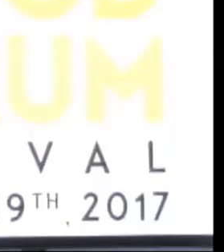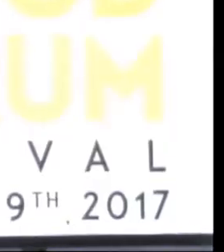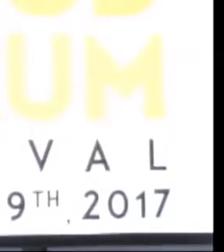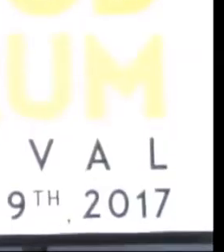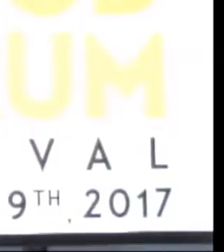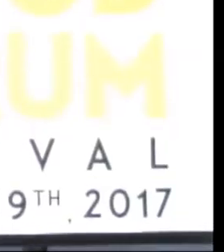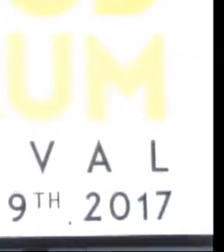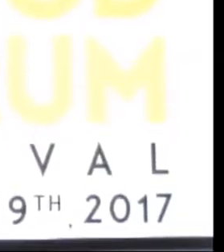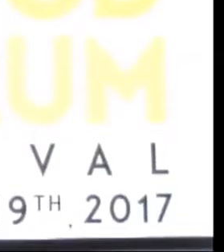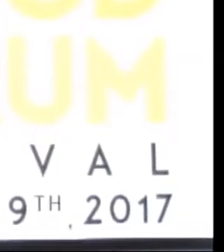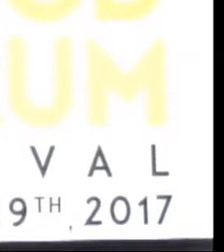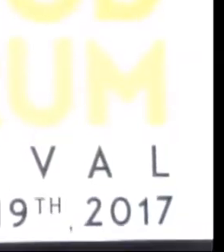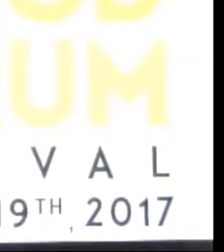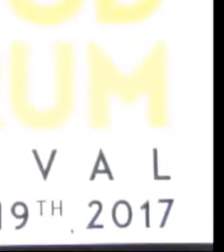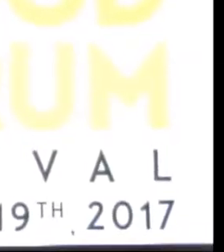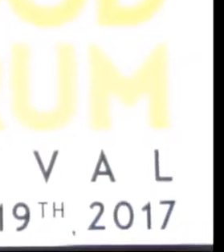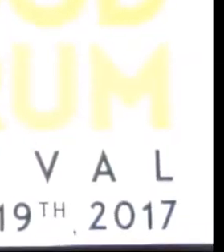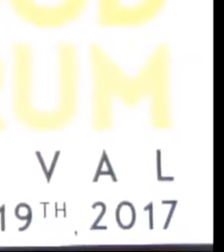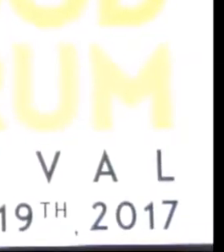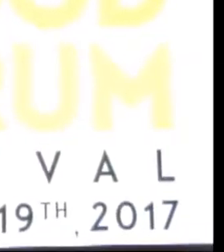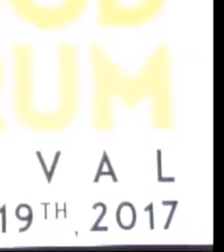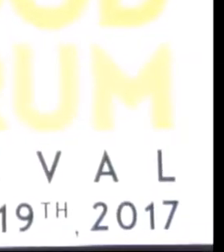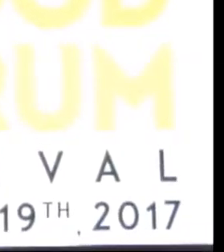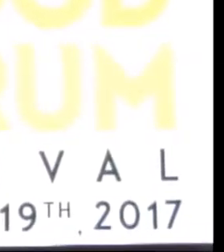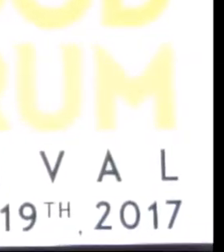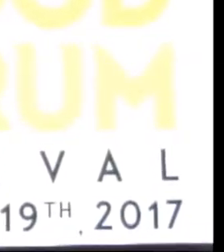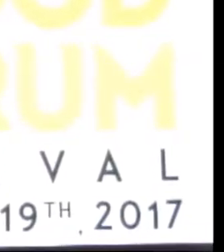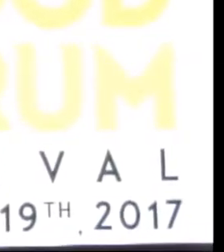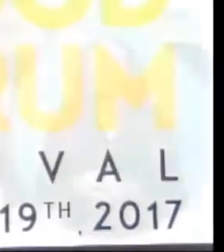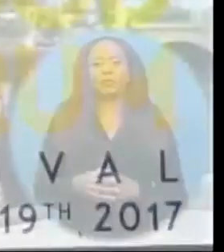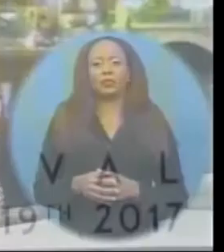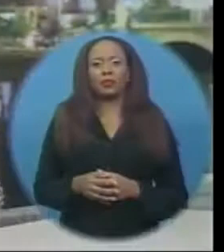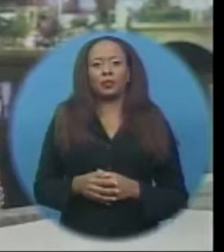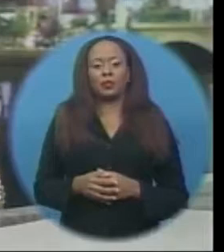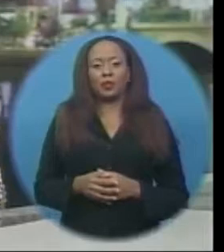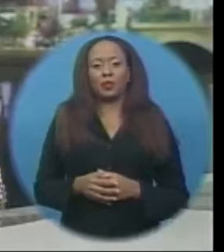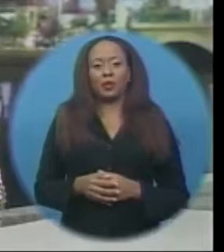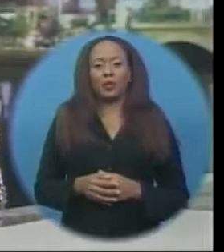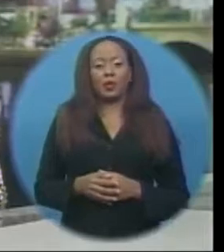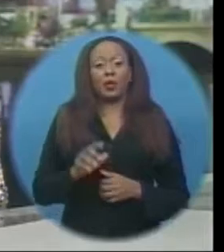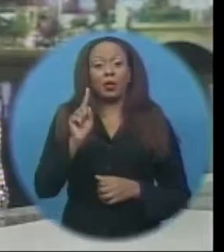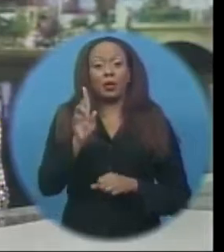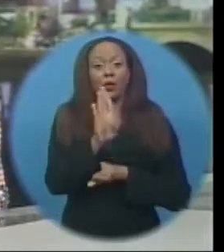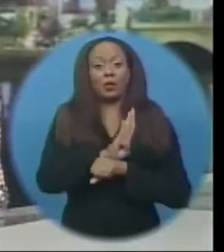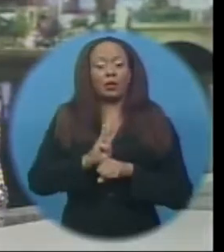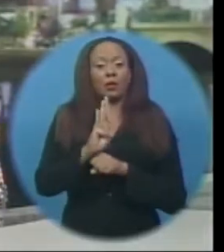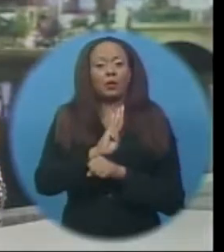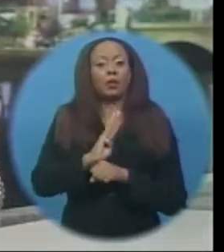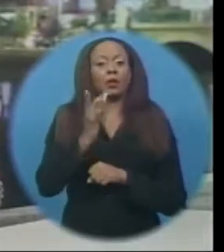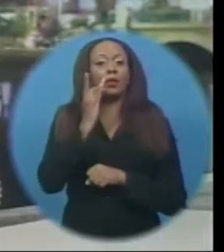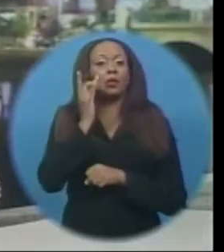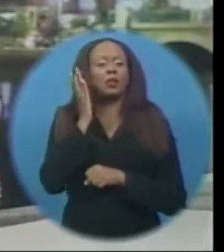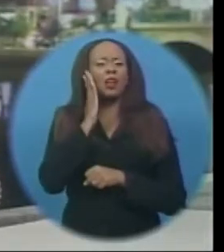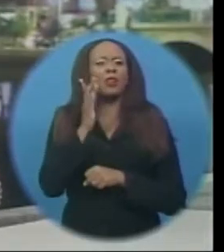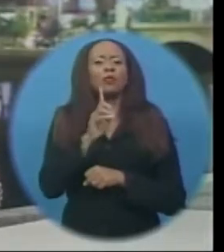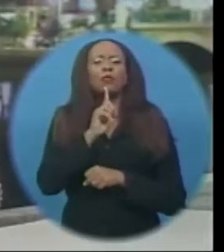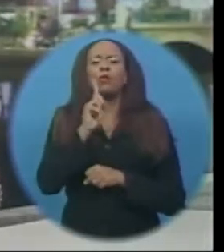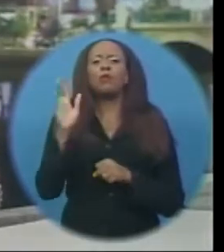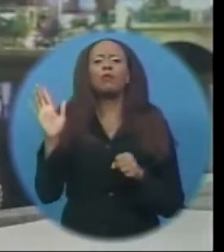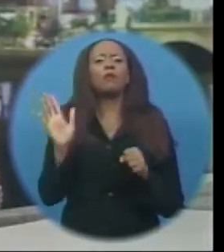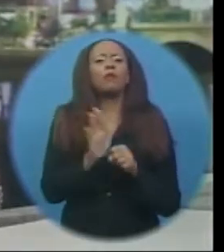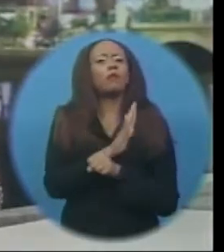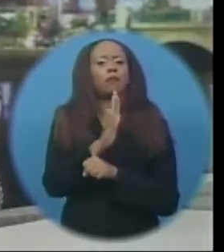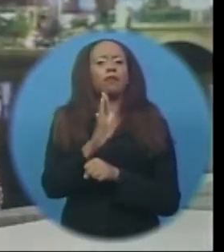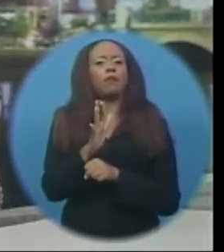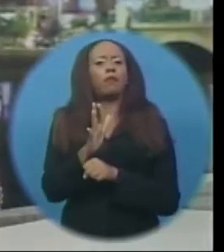to 19th. Rianne Phillips, Cbc News. Thanks, Rianne. One local hotel is fully on